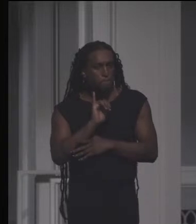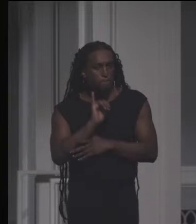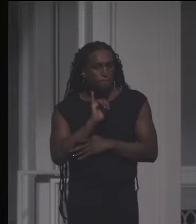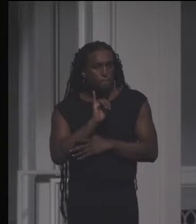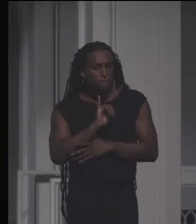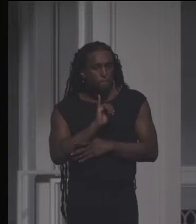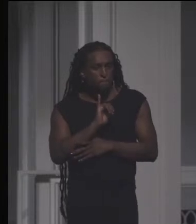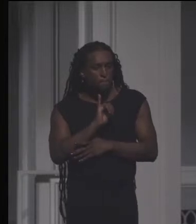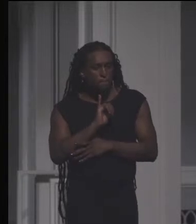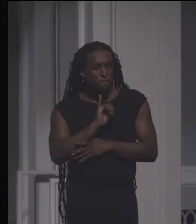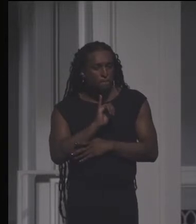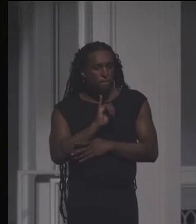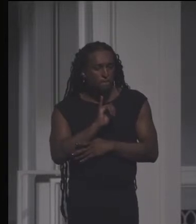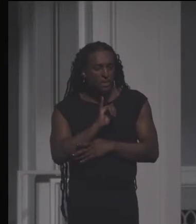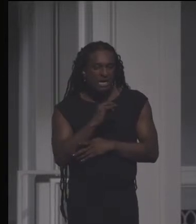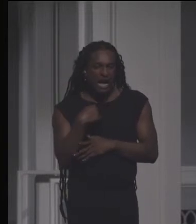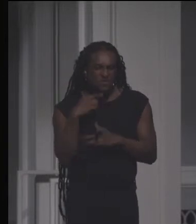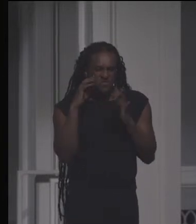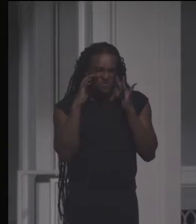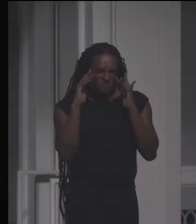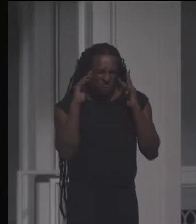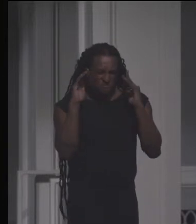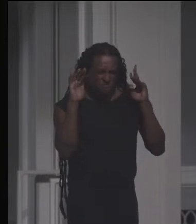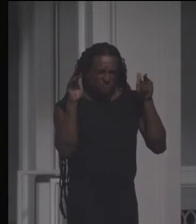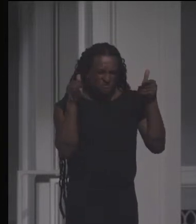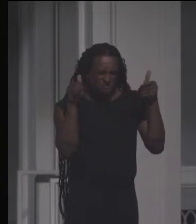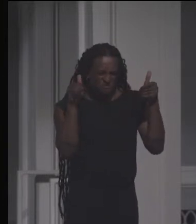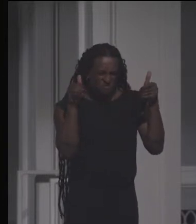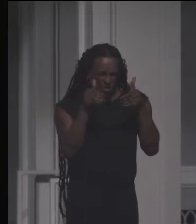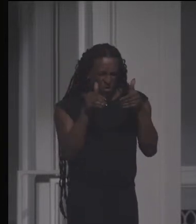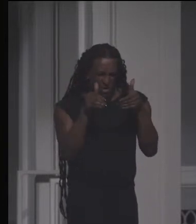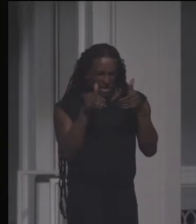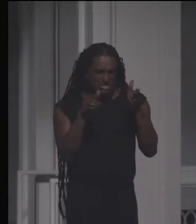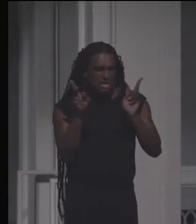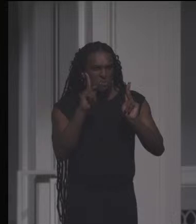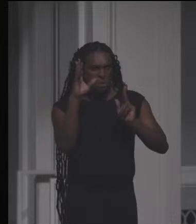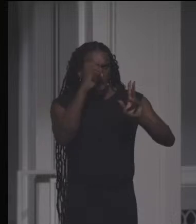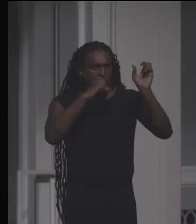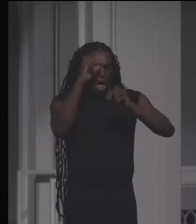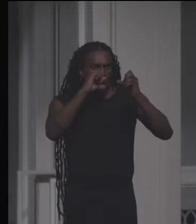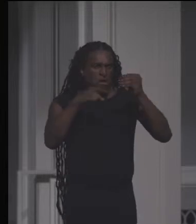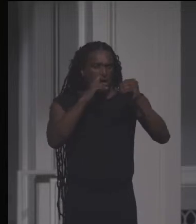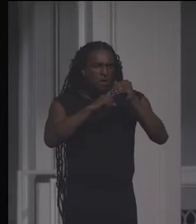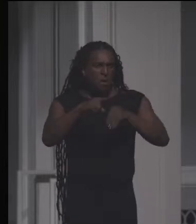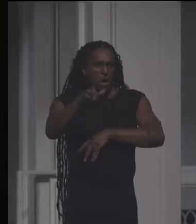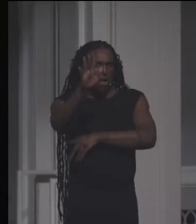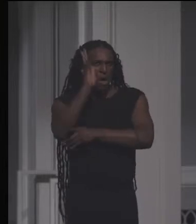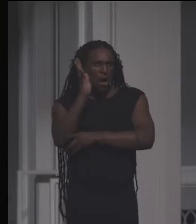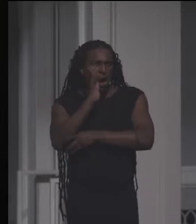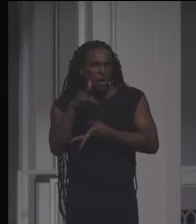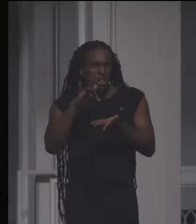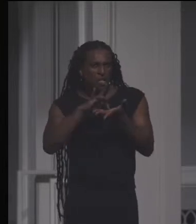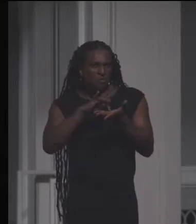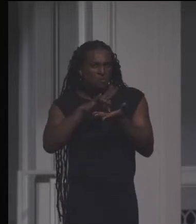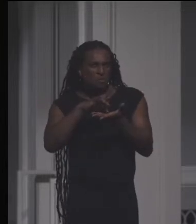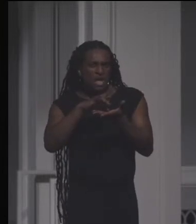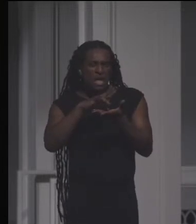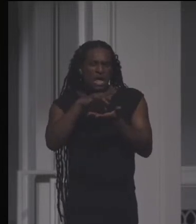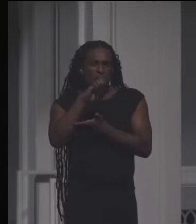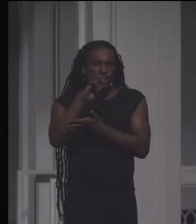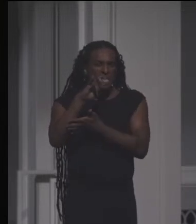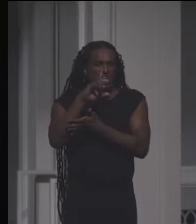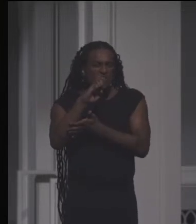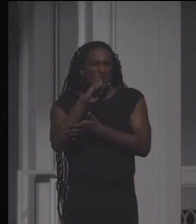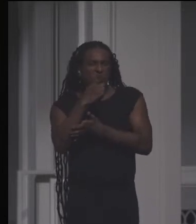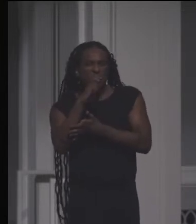so hard on deconstructing assumptions about early medieval gender and sexuality that I just